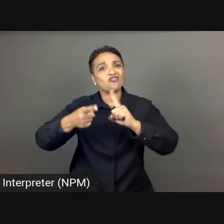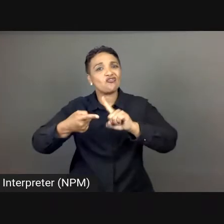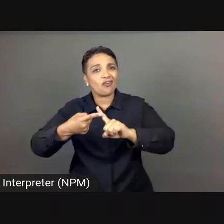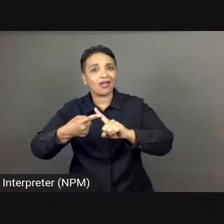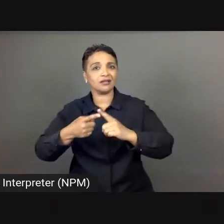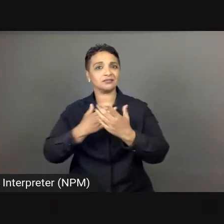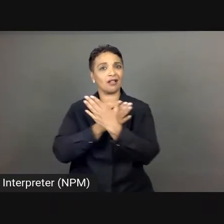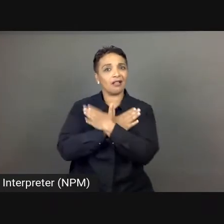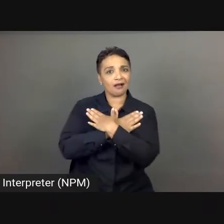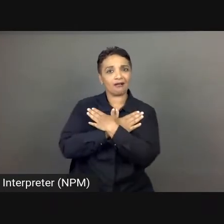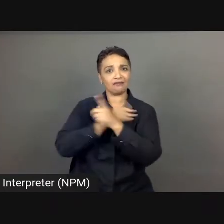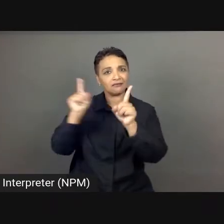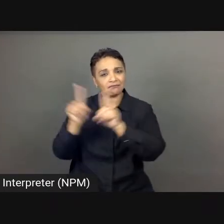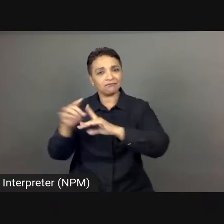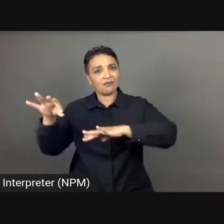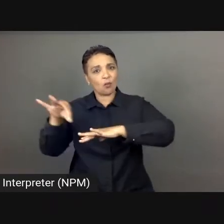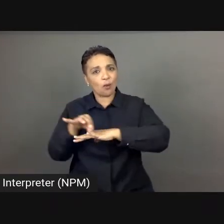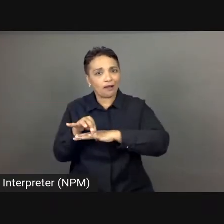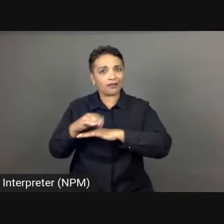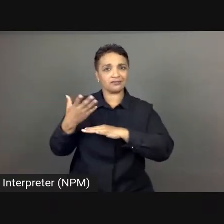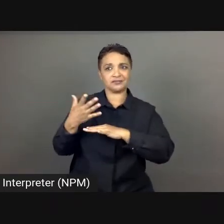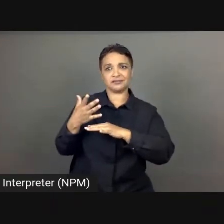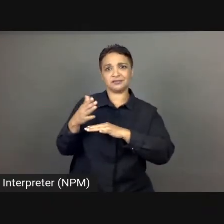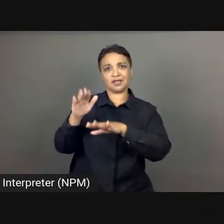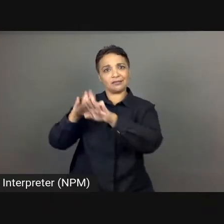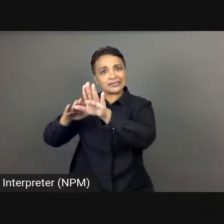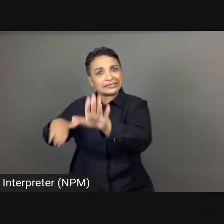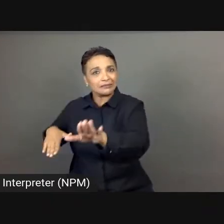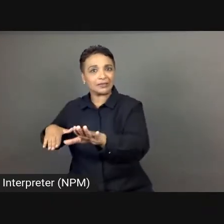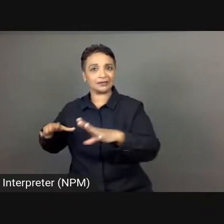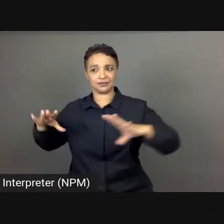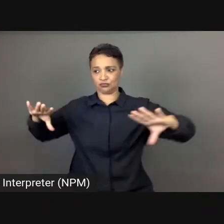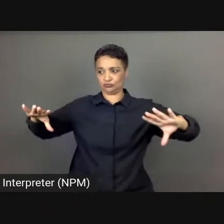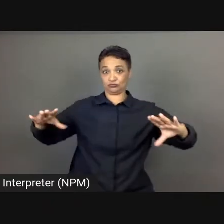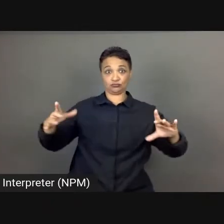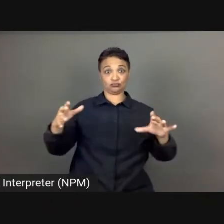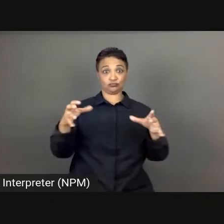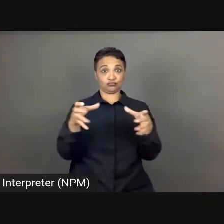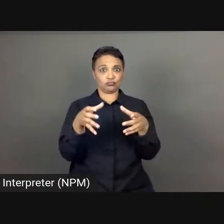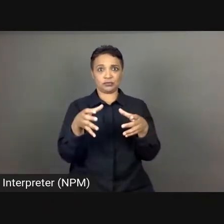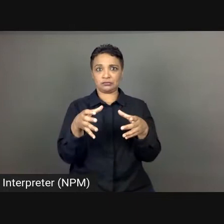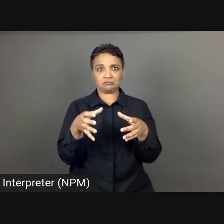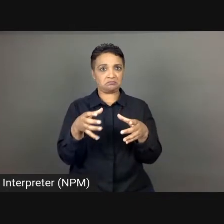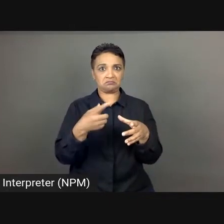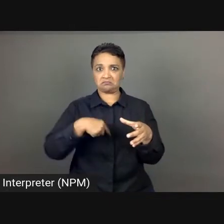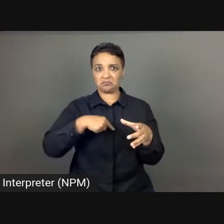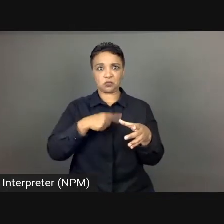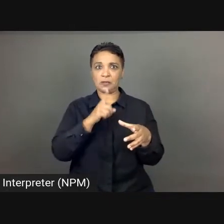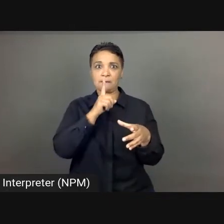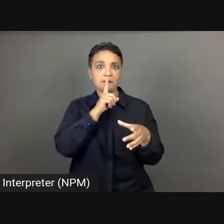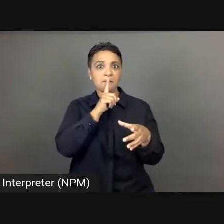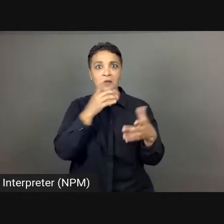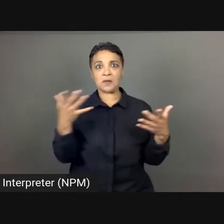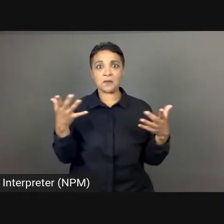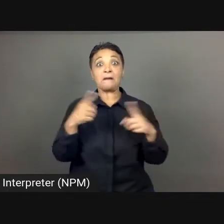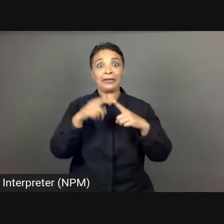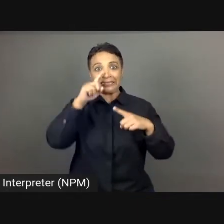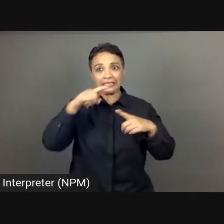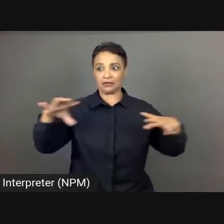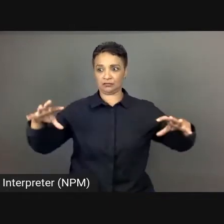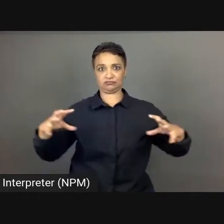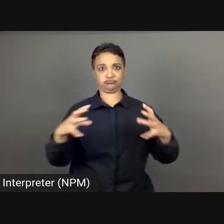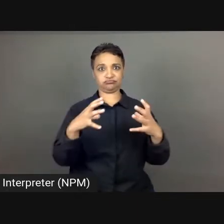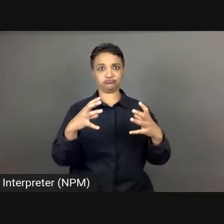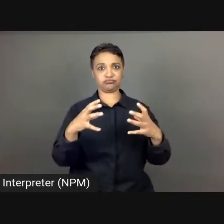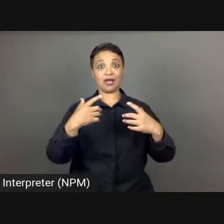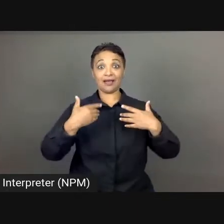partners, wives, brothers, sisters. We wouldn't now be talking about negotiated UN